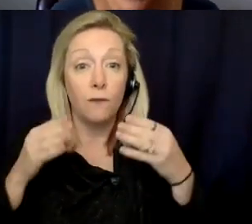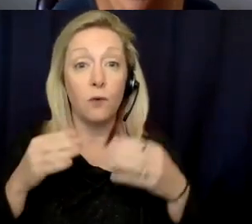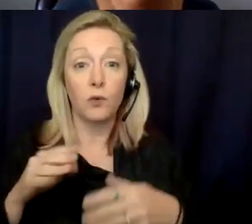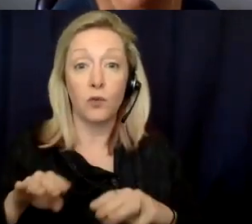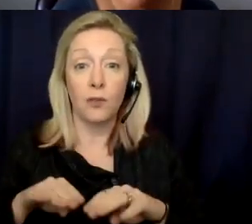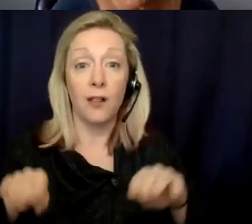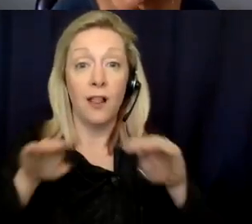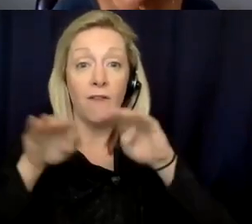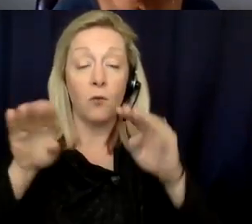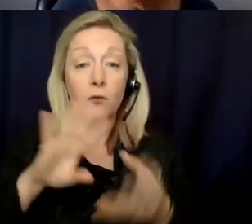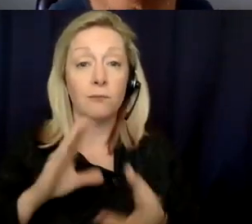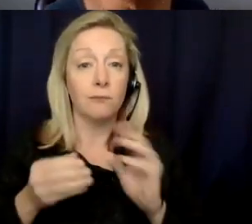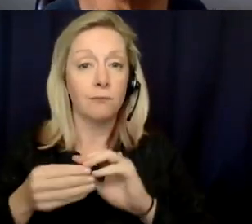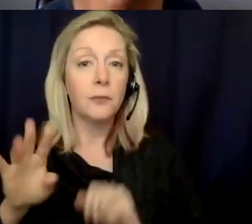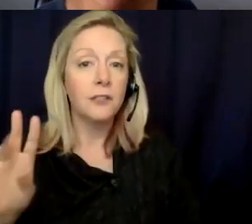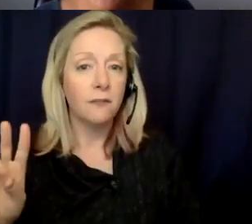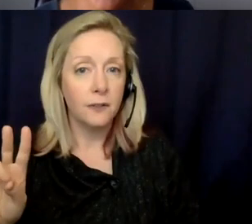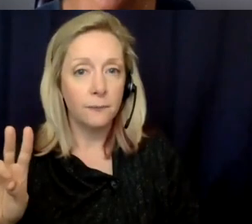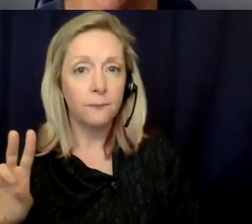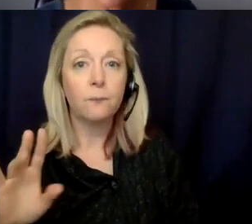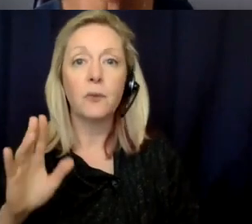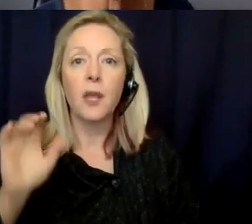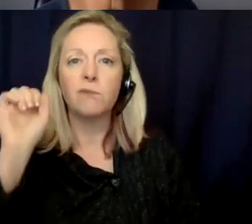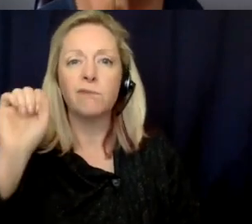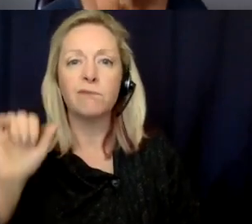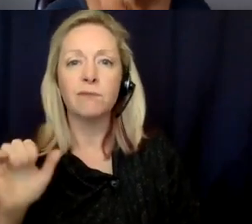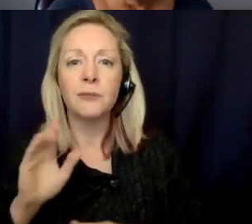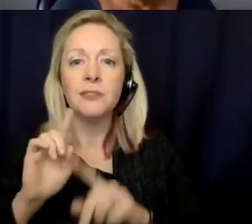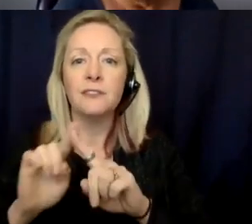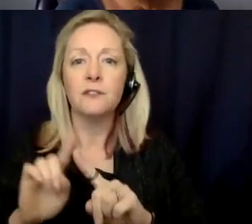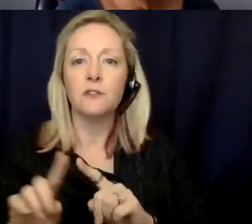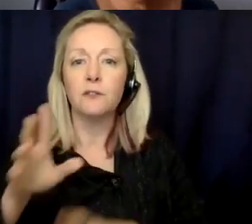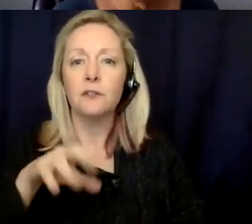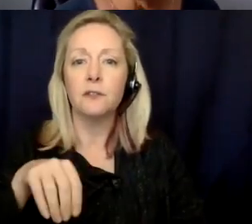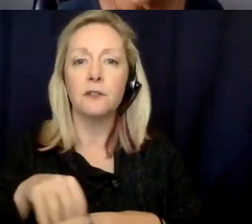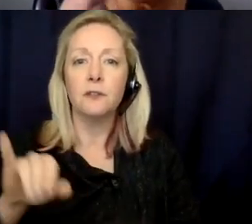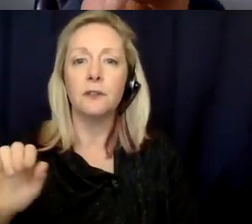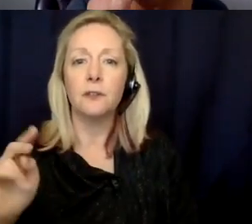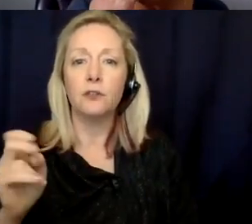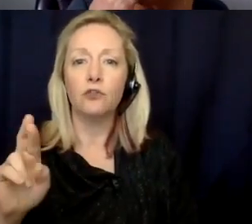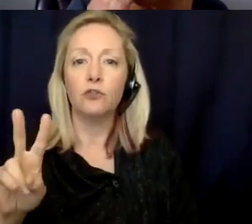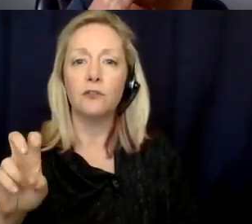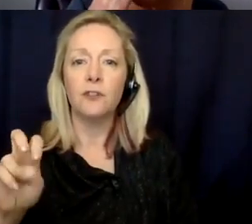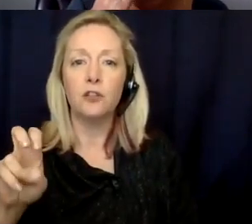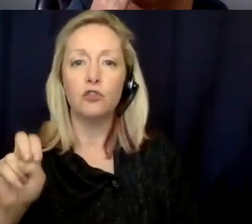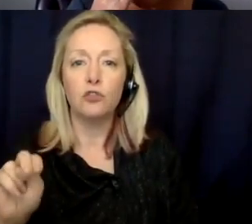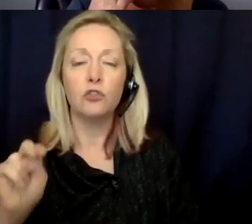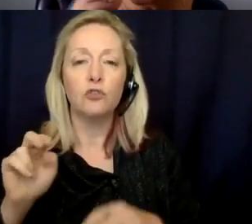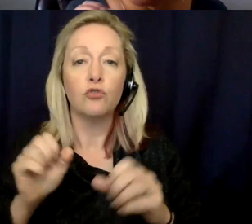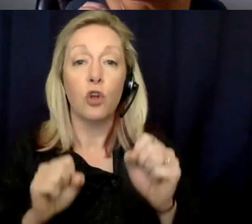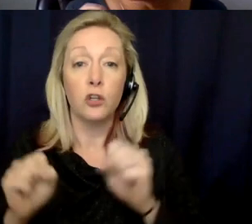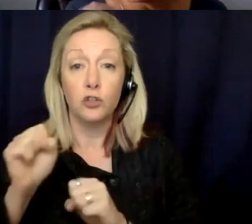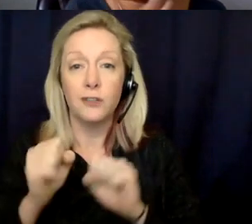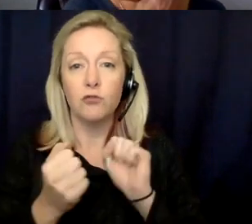and really giving some intervention strategies with this. And just, I want to caution you that